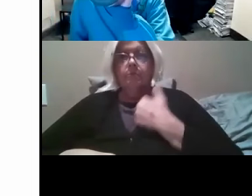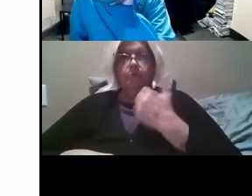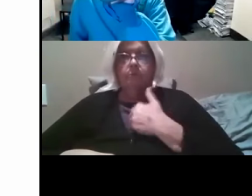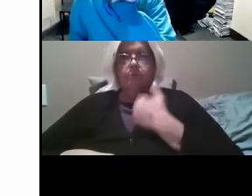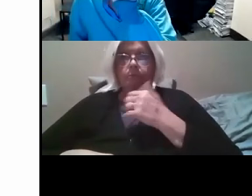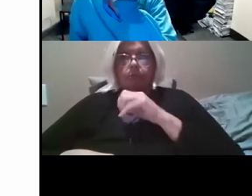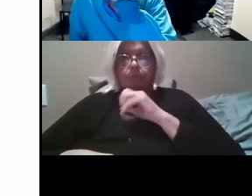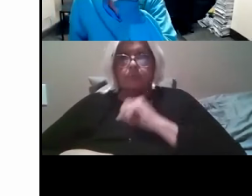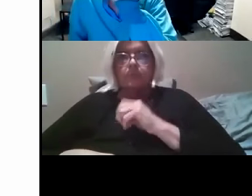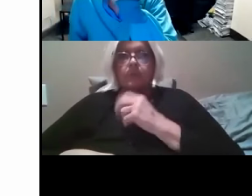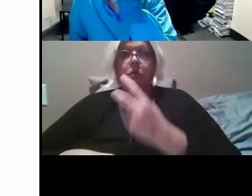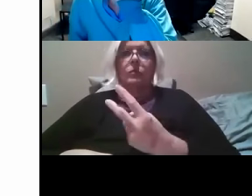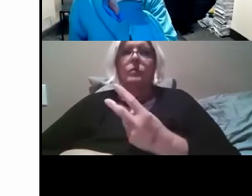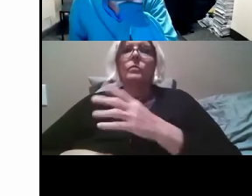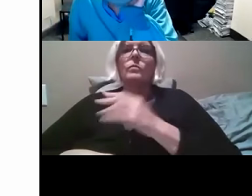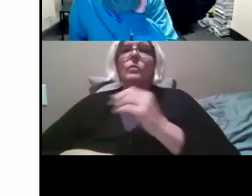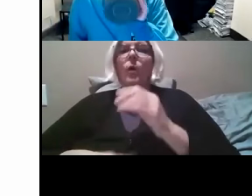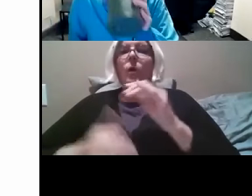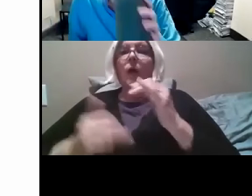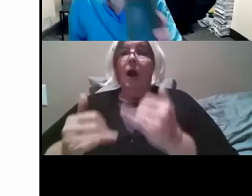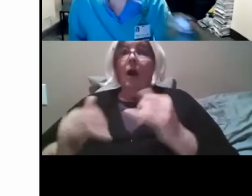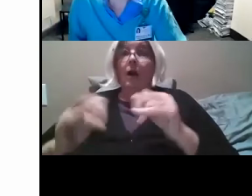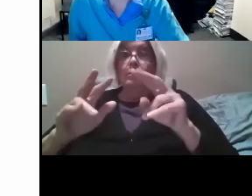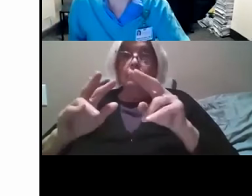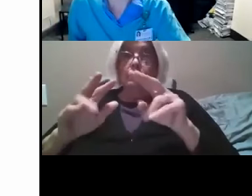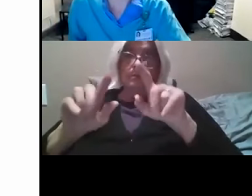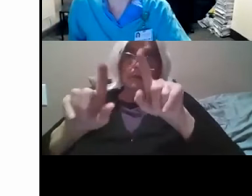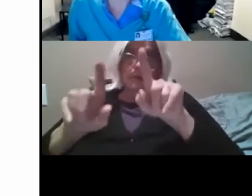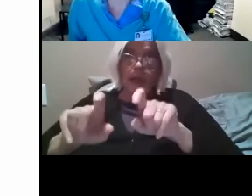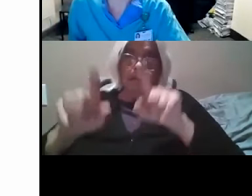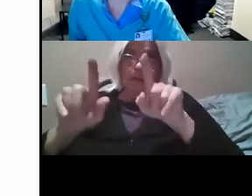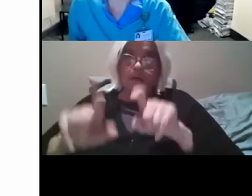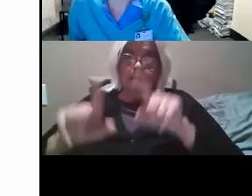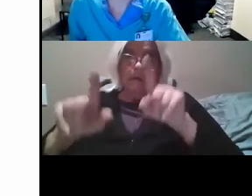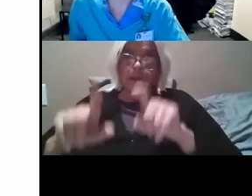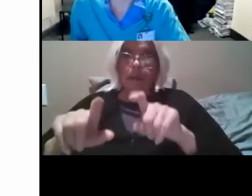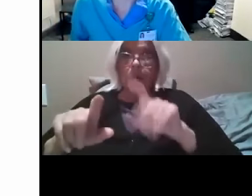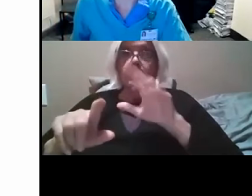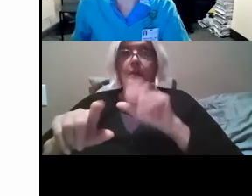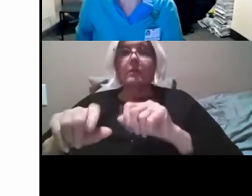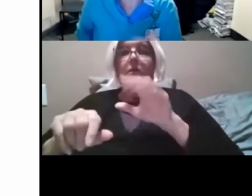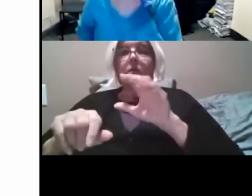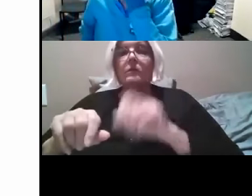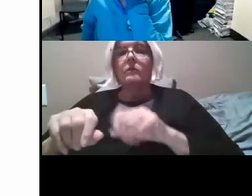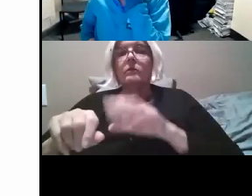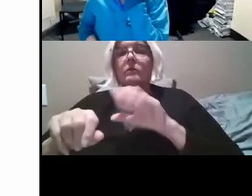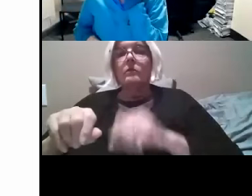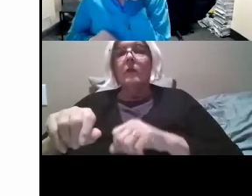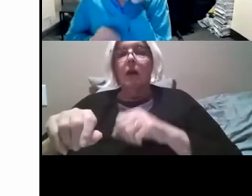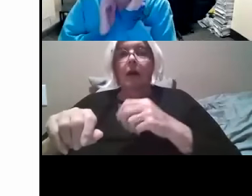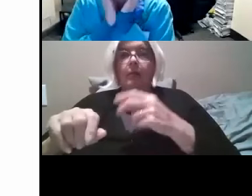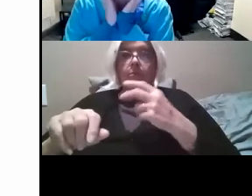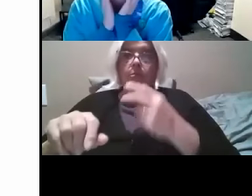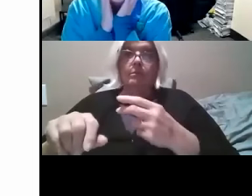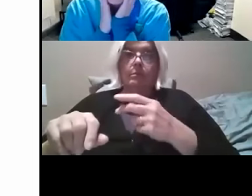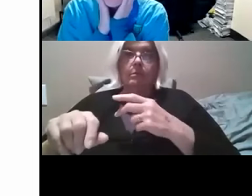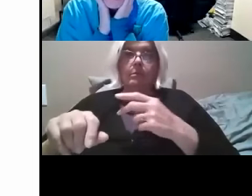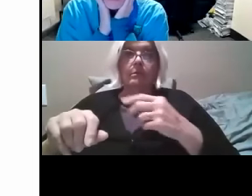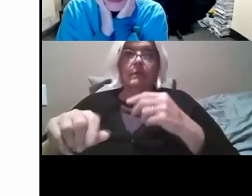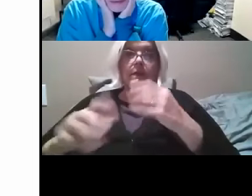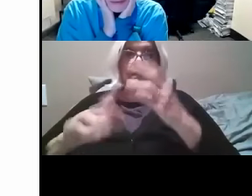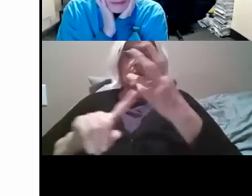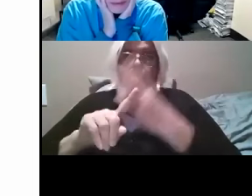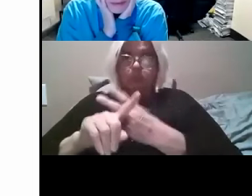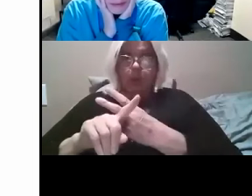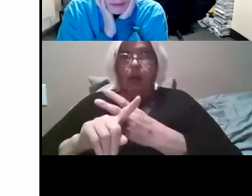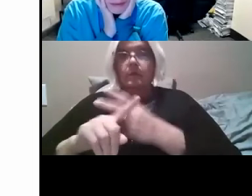in that age. Pfizer has said that hopefully we'll have some more of a timeline and more data by the end of this year. So by the